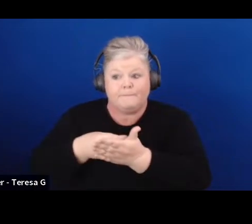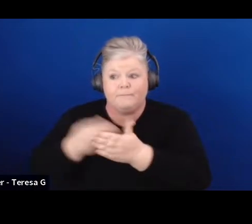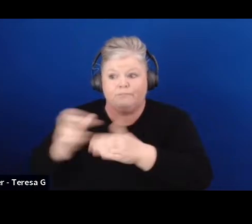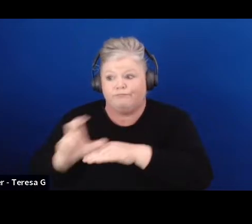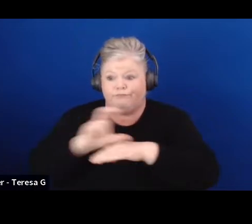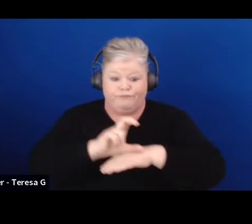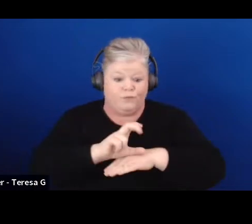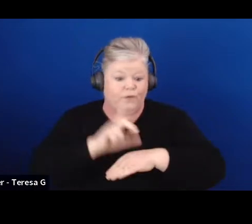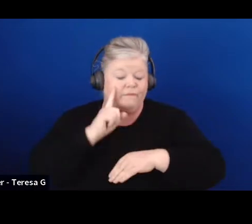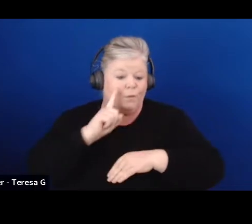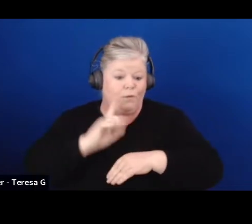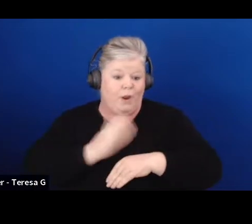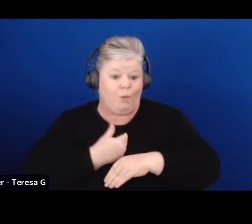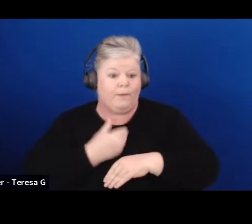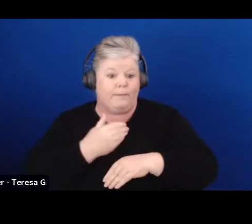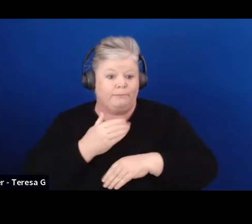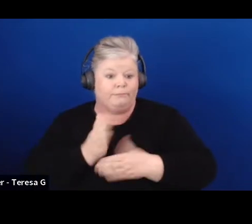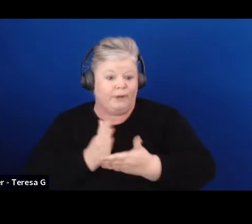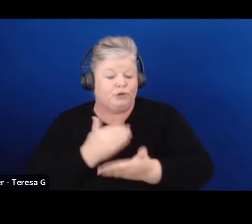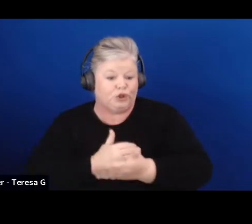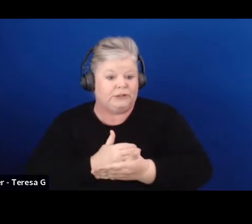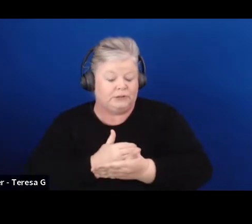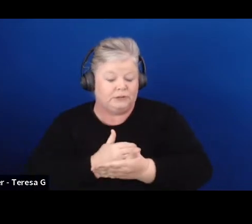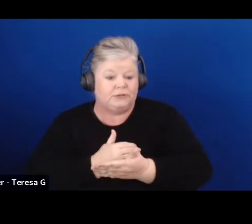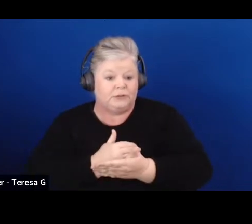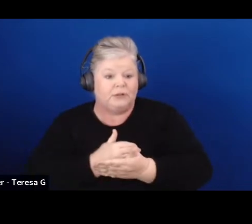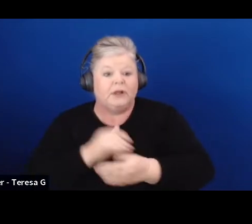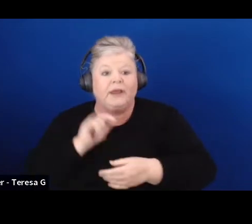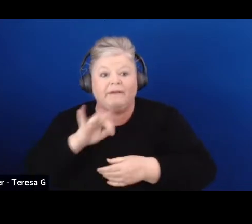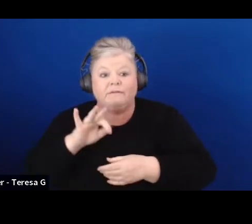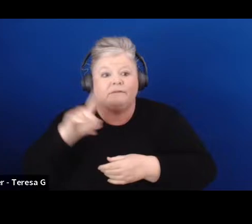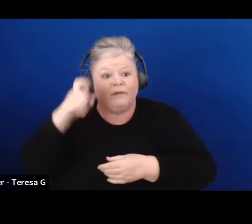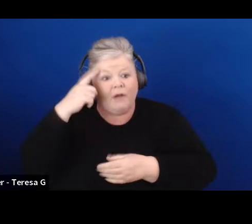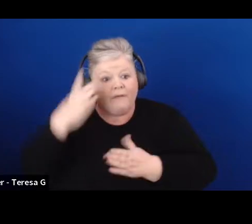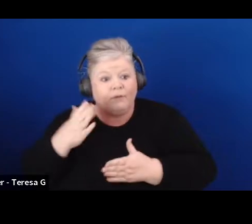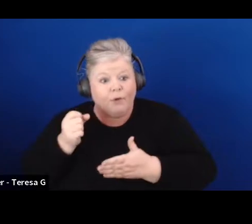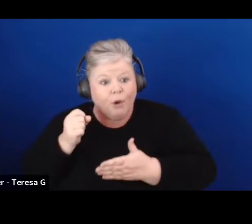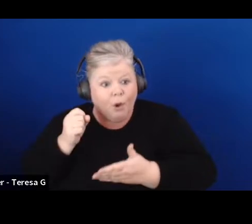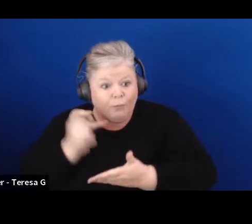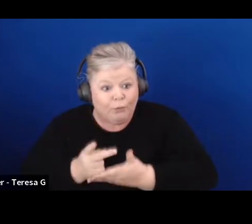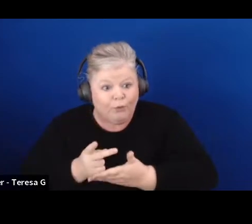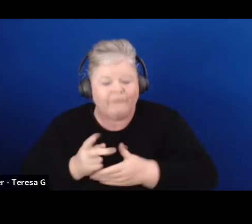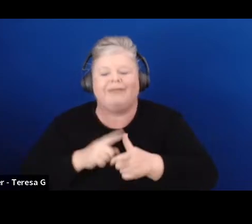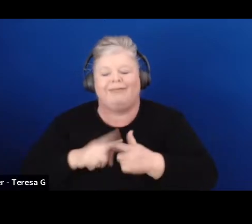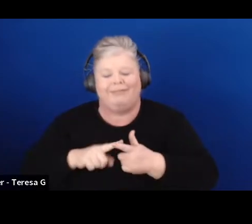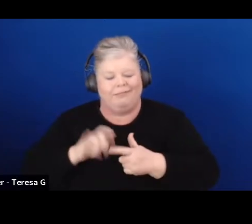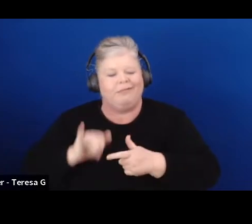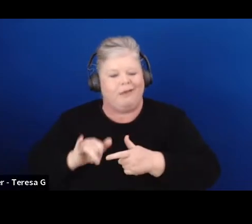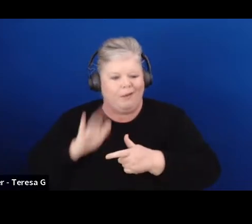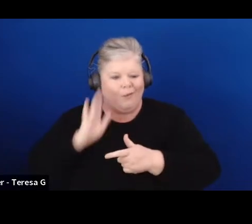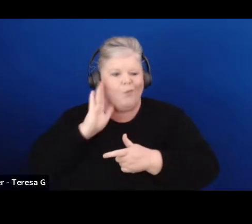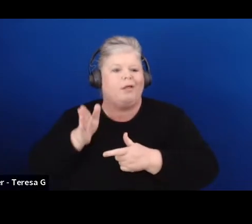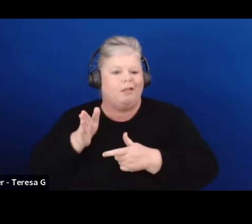act to the governor. If the governor approves, then this will also be recognized